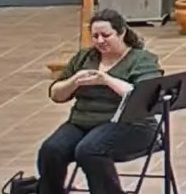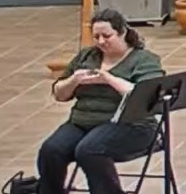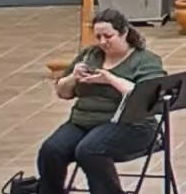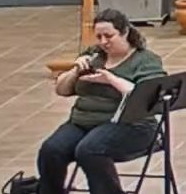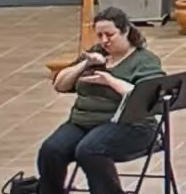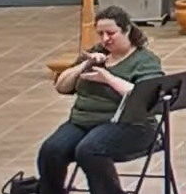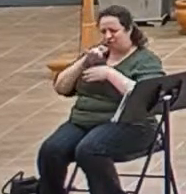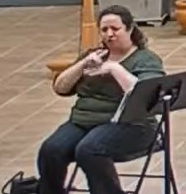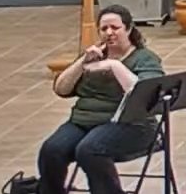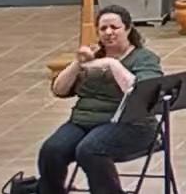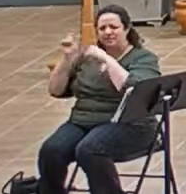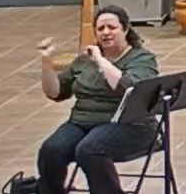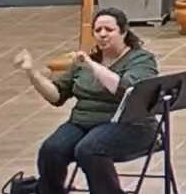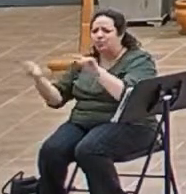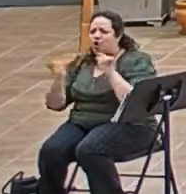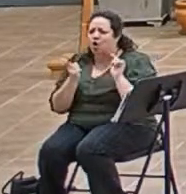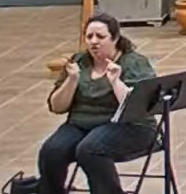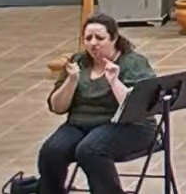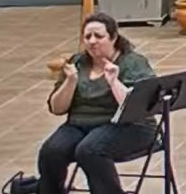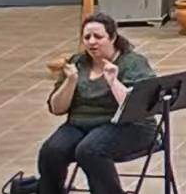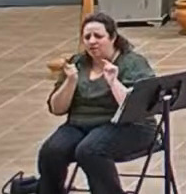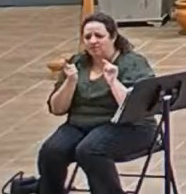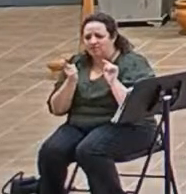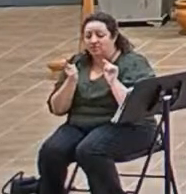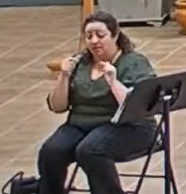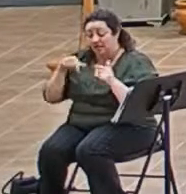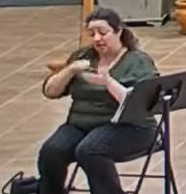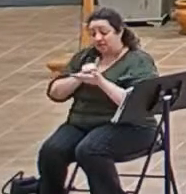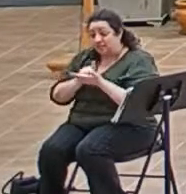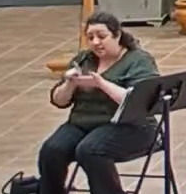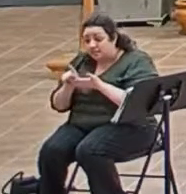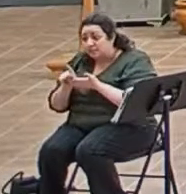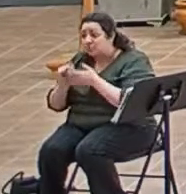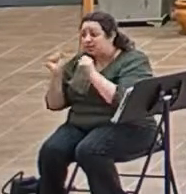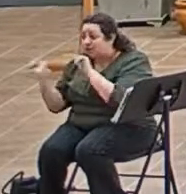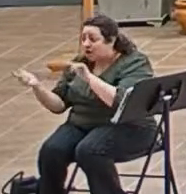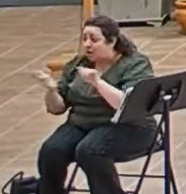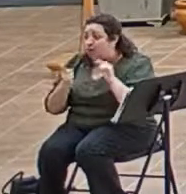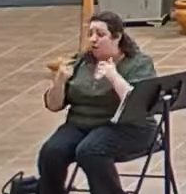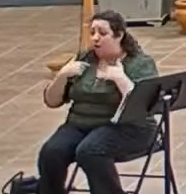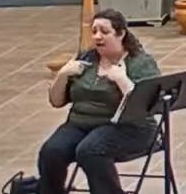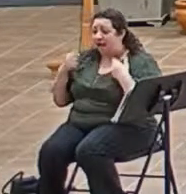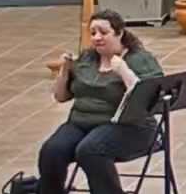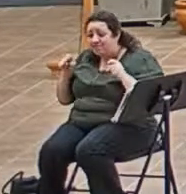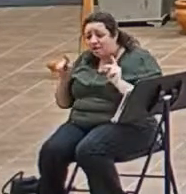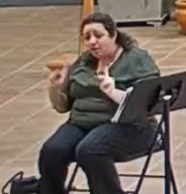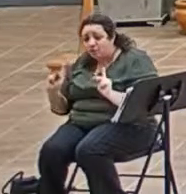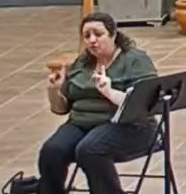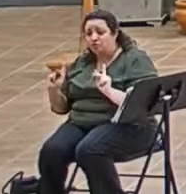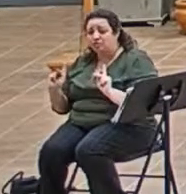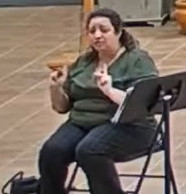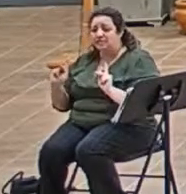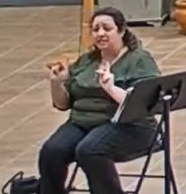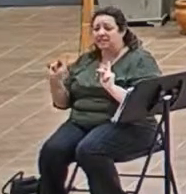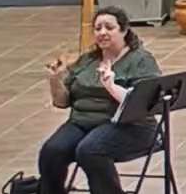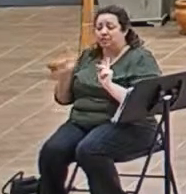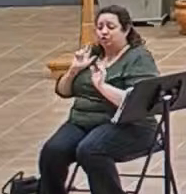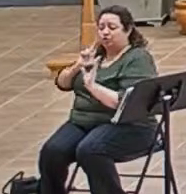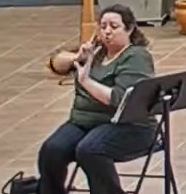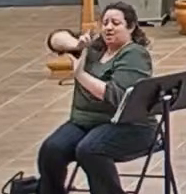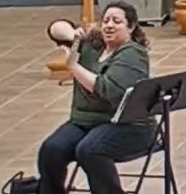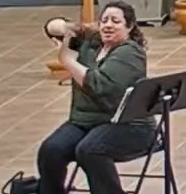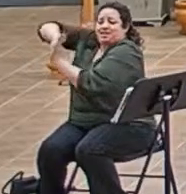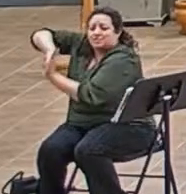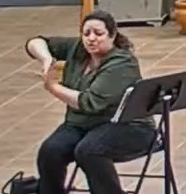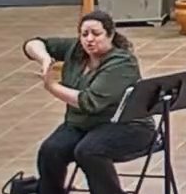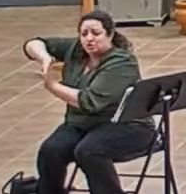us. This week, we all have an opportunity to insert ourselves into the